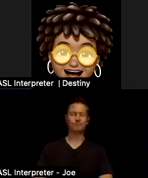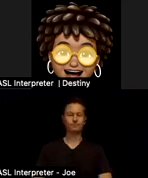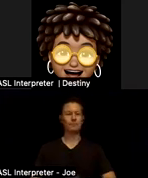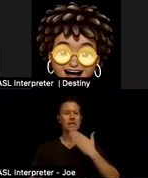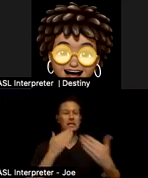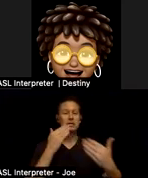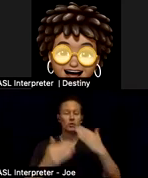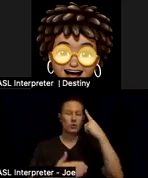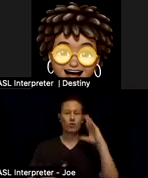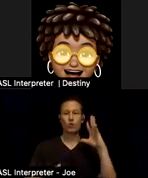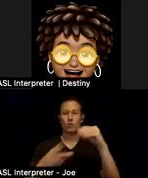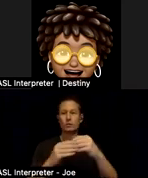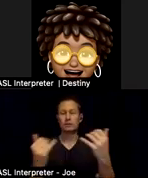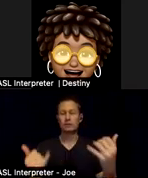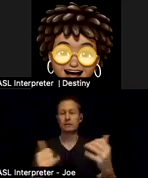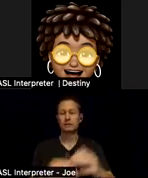for participating.